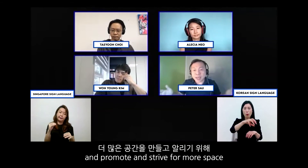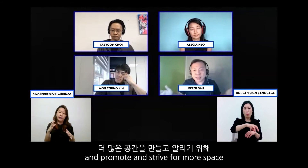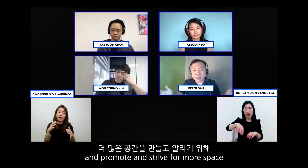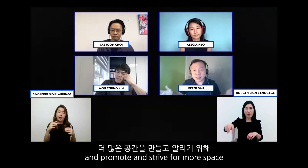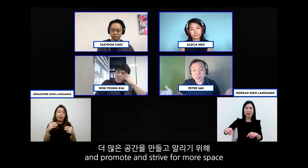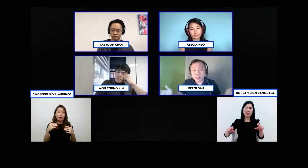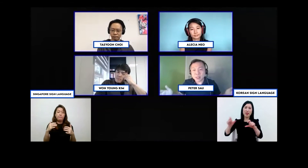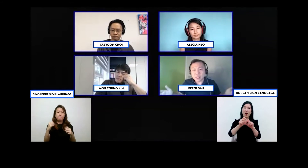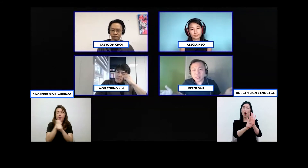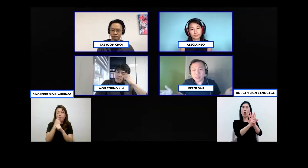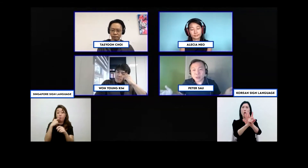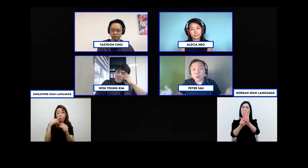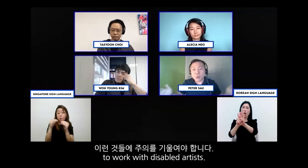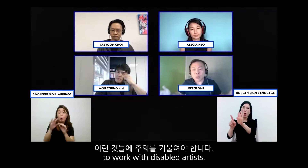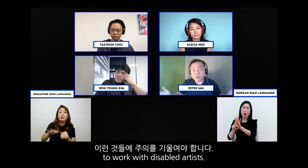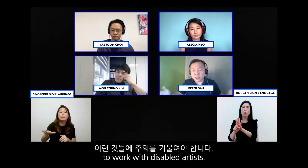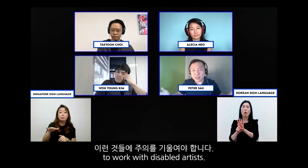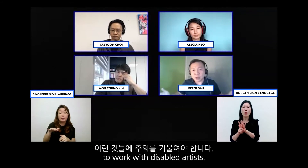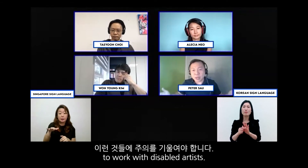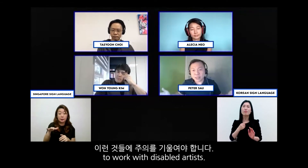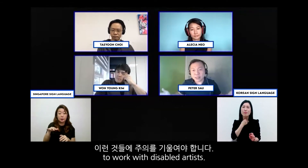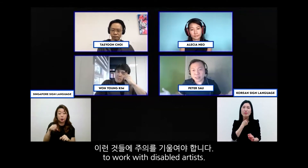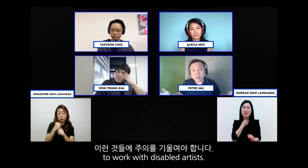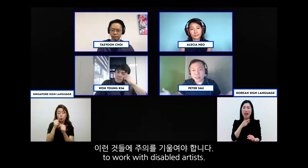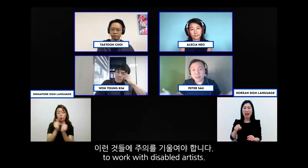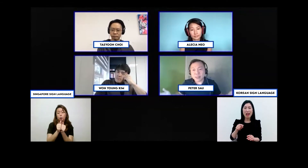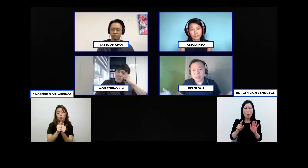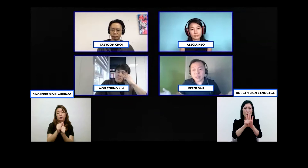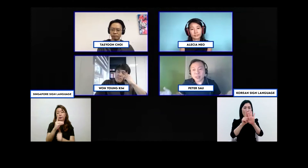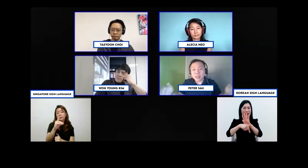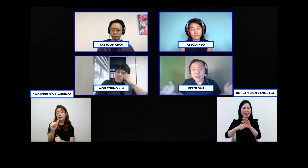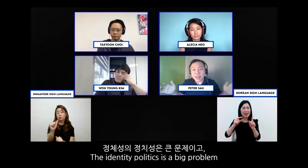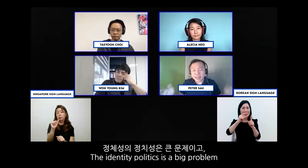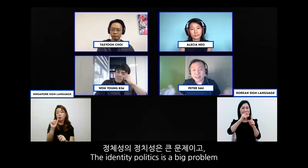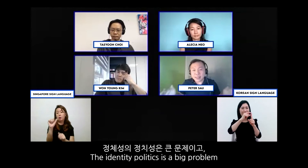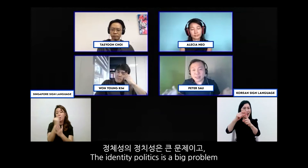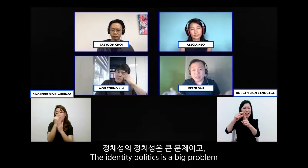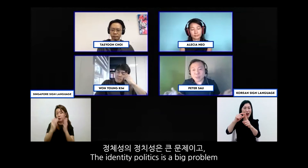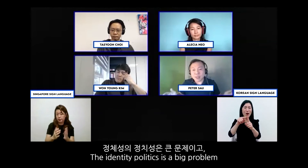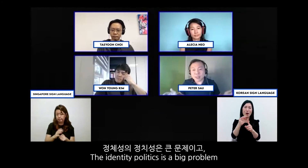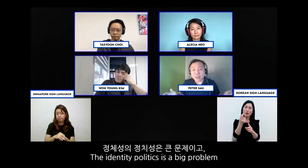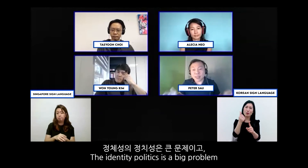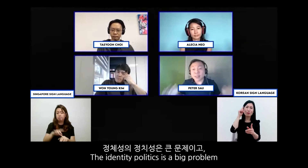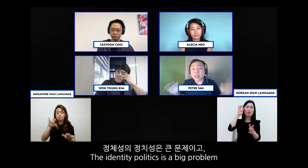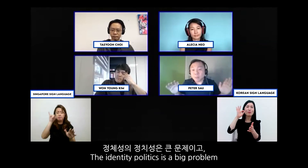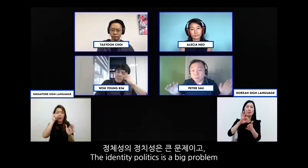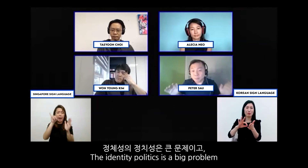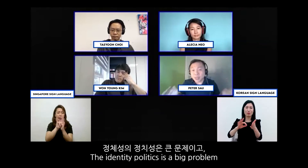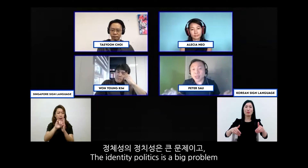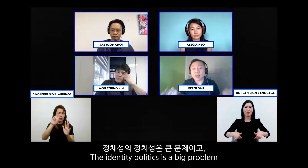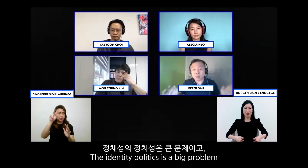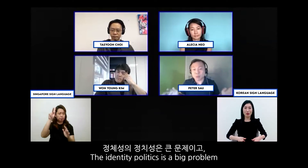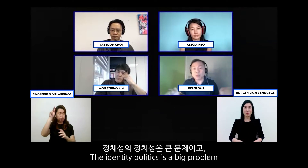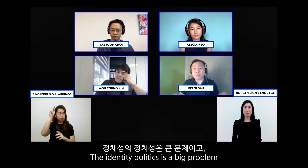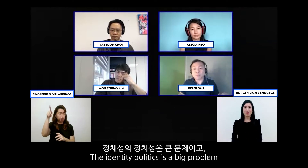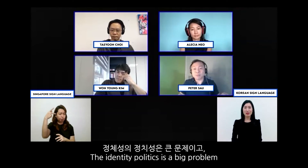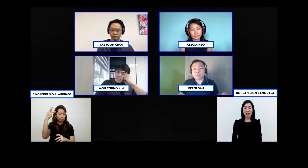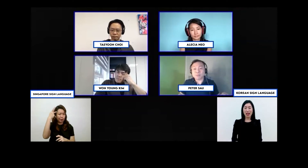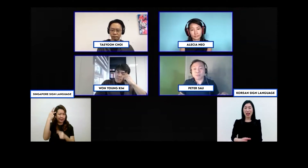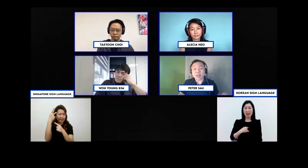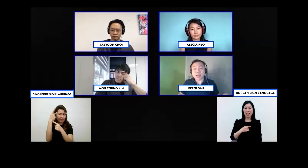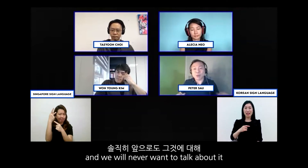more space to work with disabled artists. The identity politics is a big